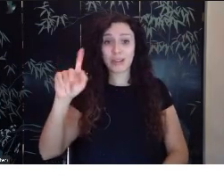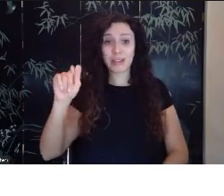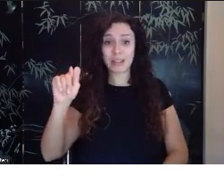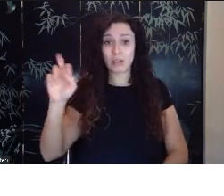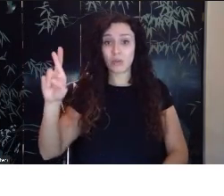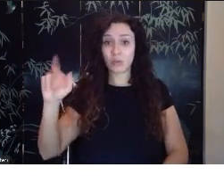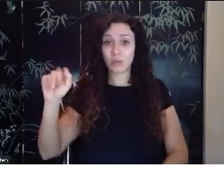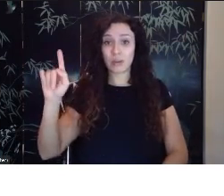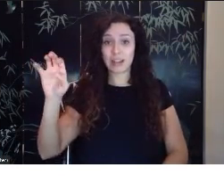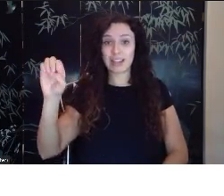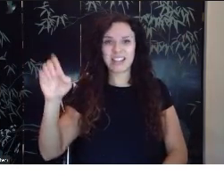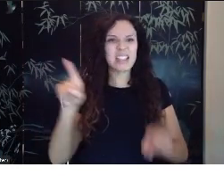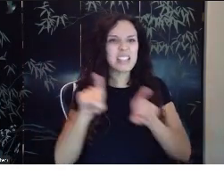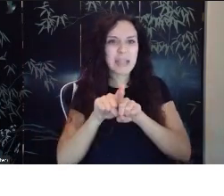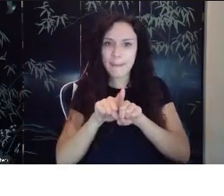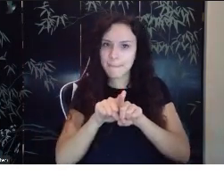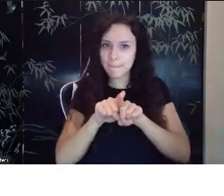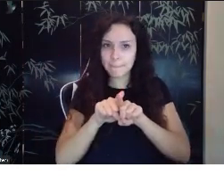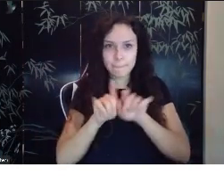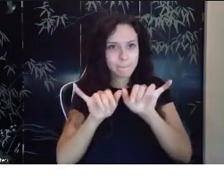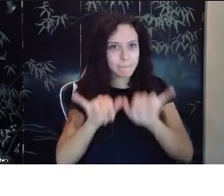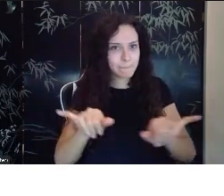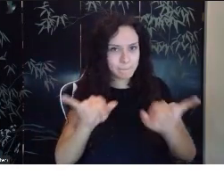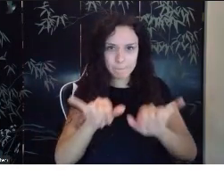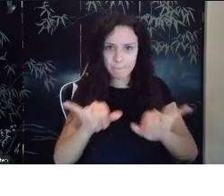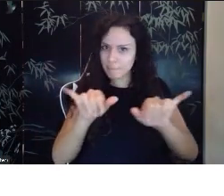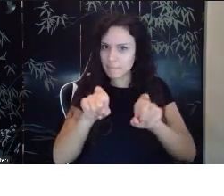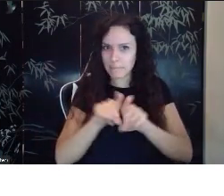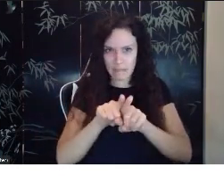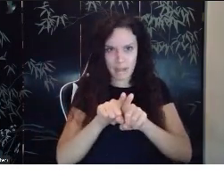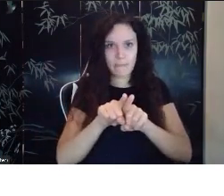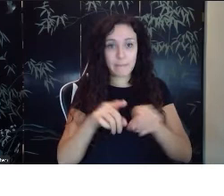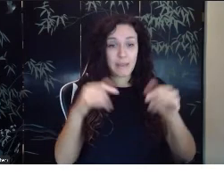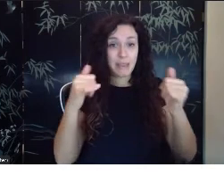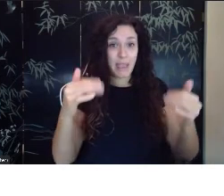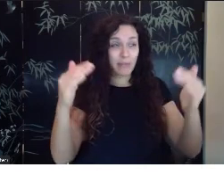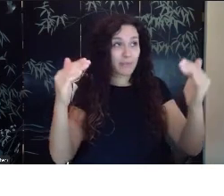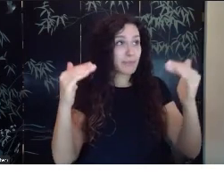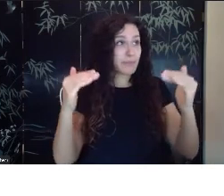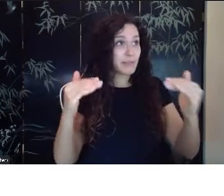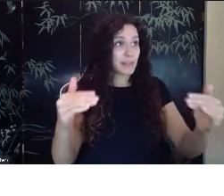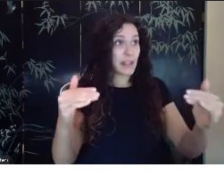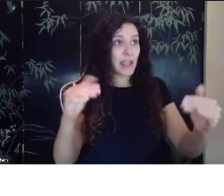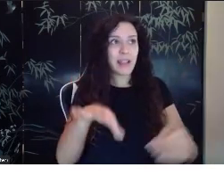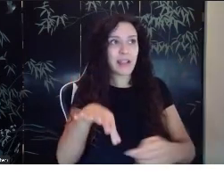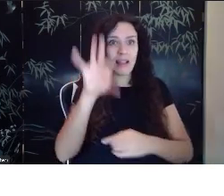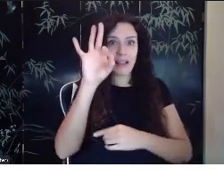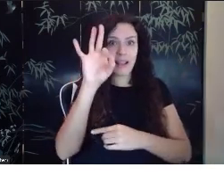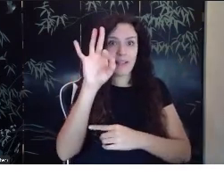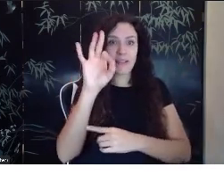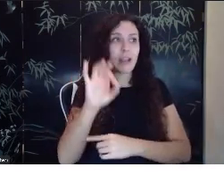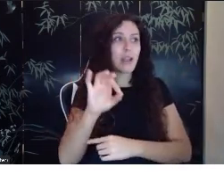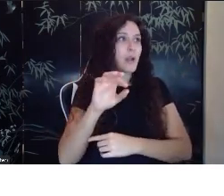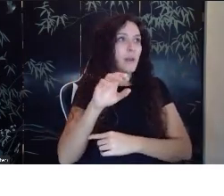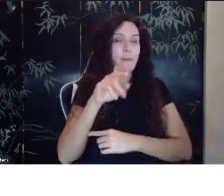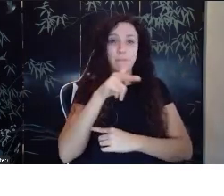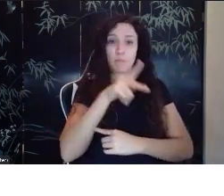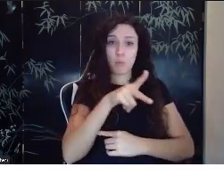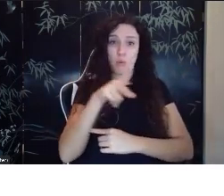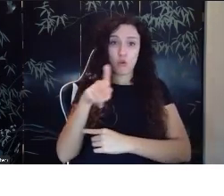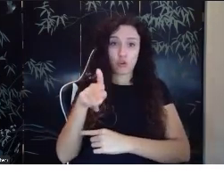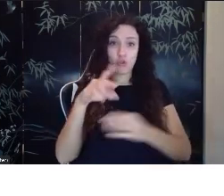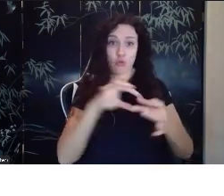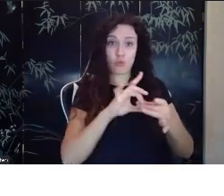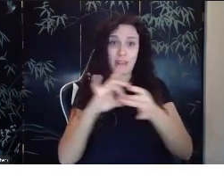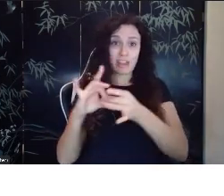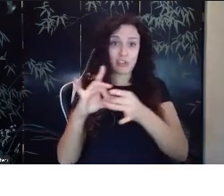is constantly the same. Okay, now we're going to go into looking at identifying proportional relationships